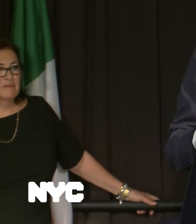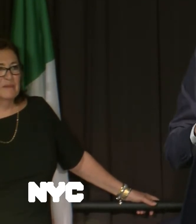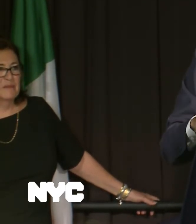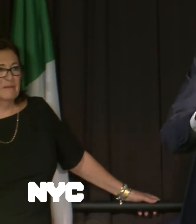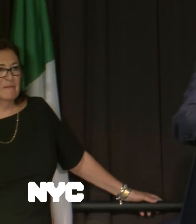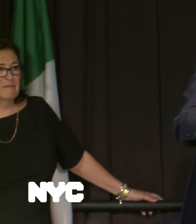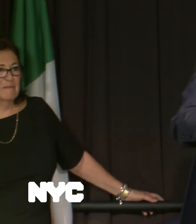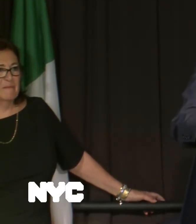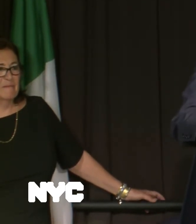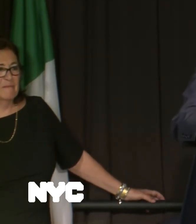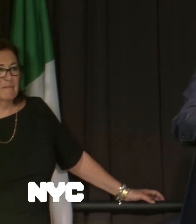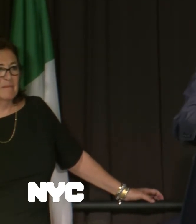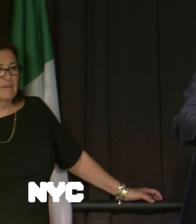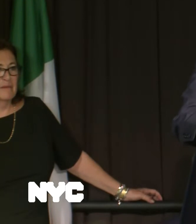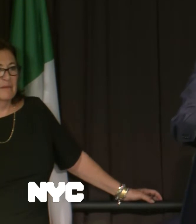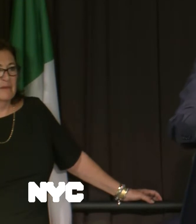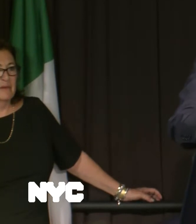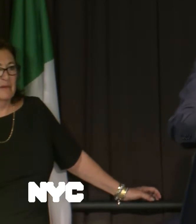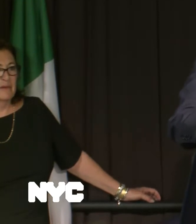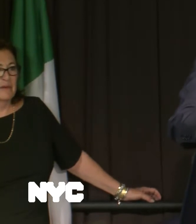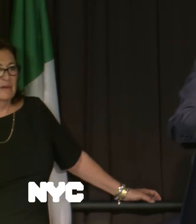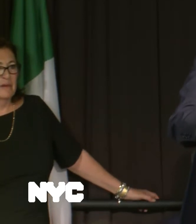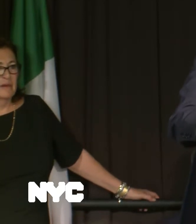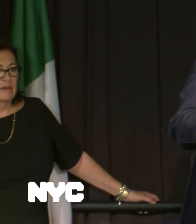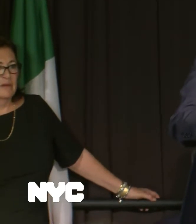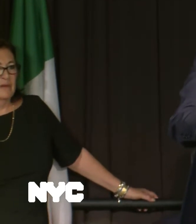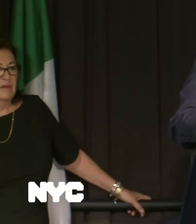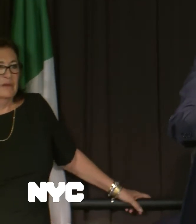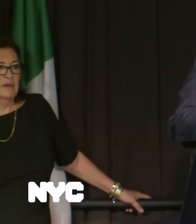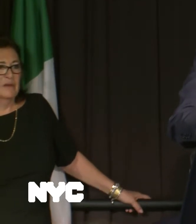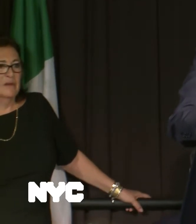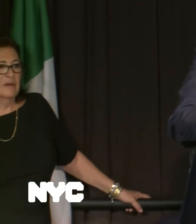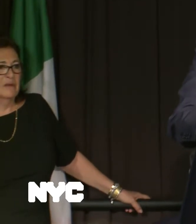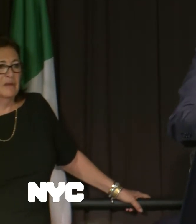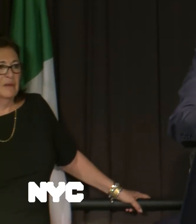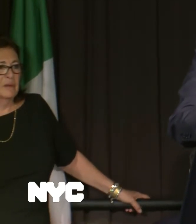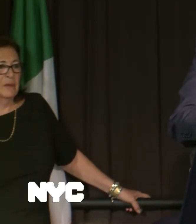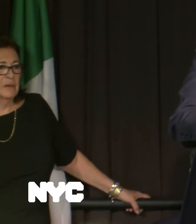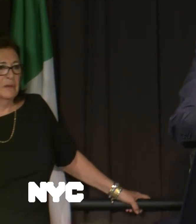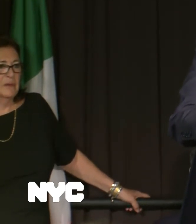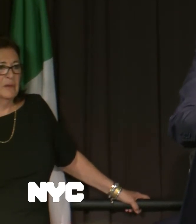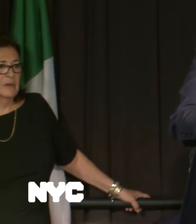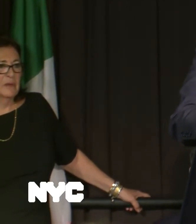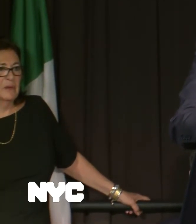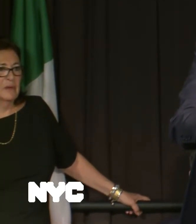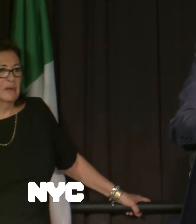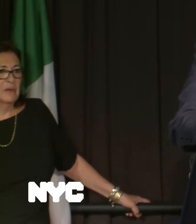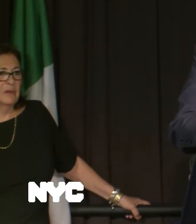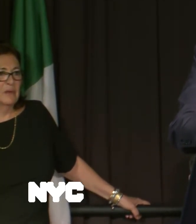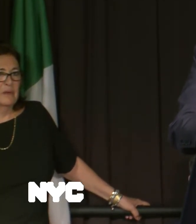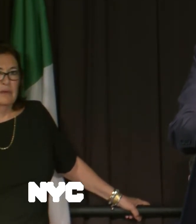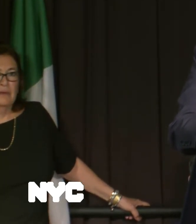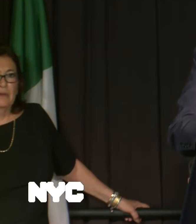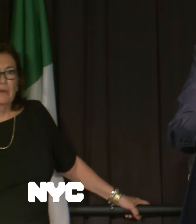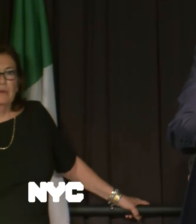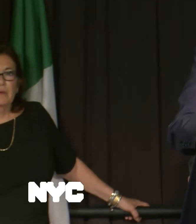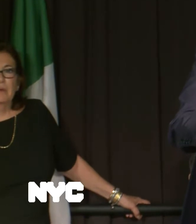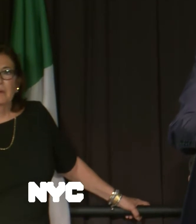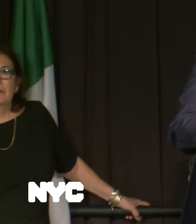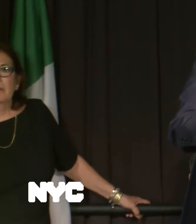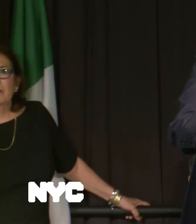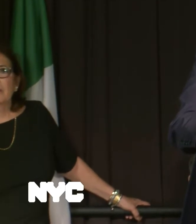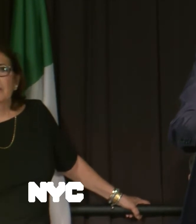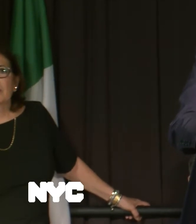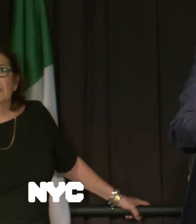She brought her talents to a long list of movies. As a noted actress, movies like Summer of Sam